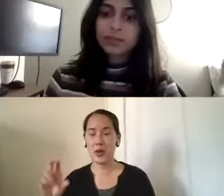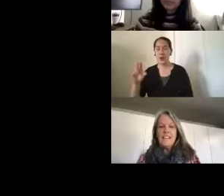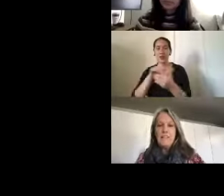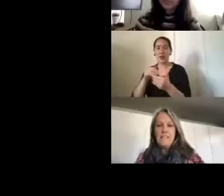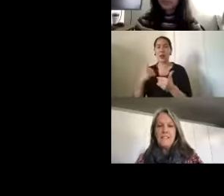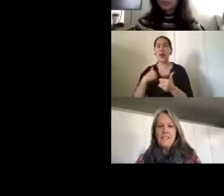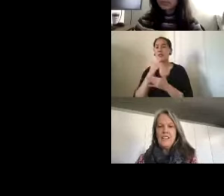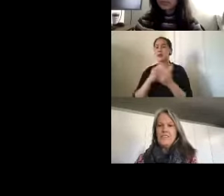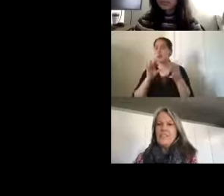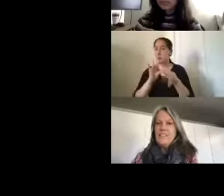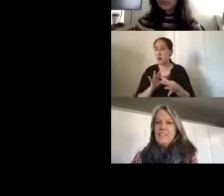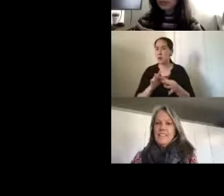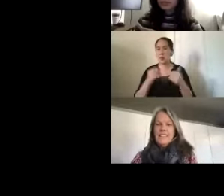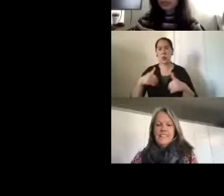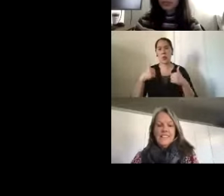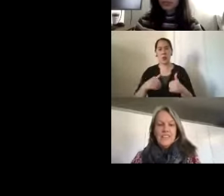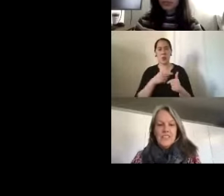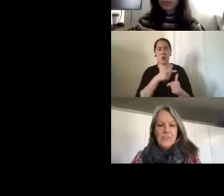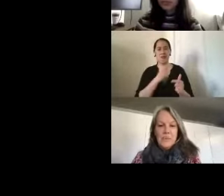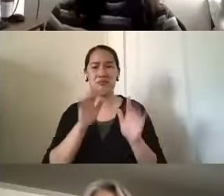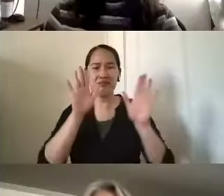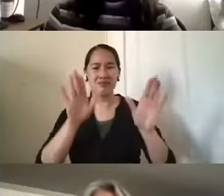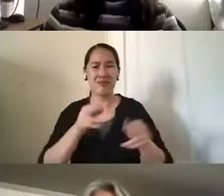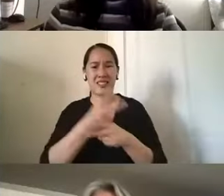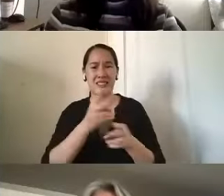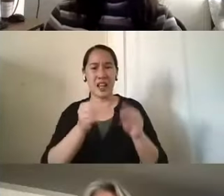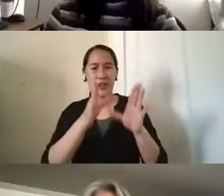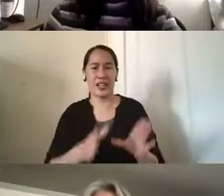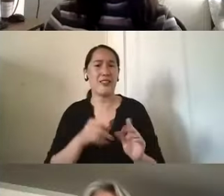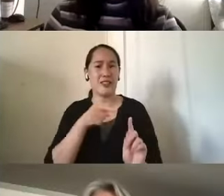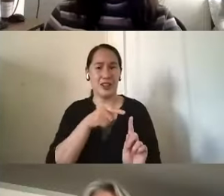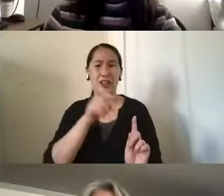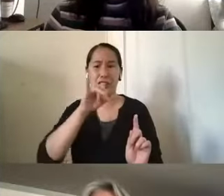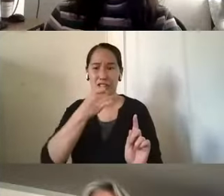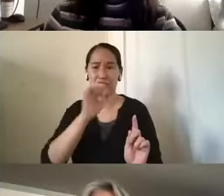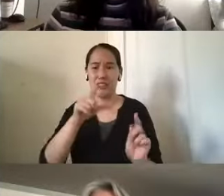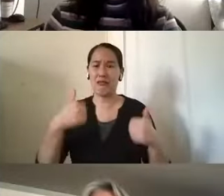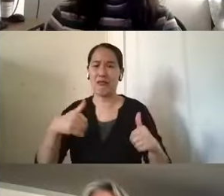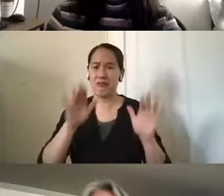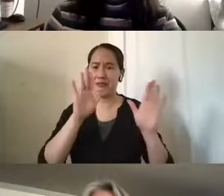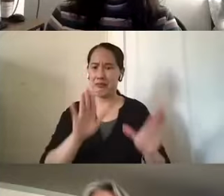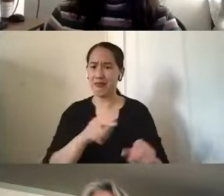comments about what an amazing caregiver Jill was during all that time.